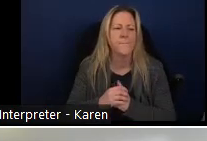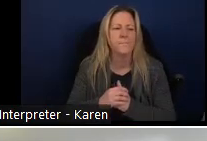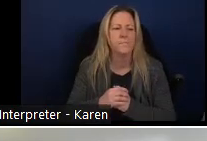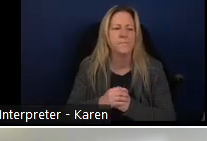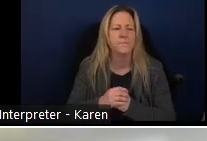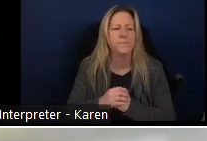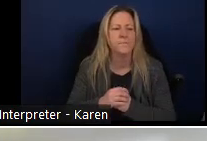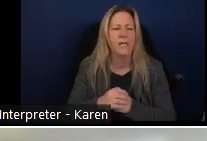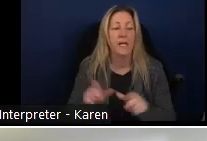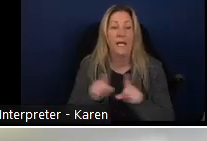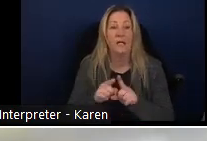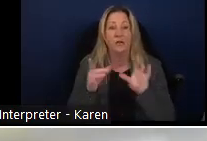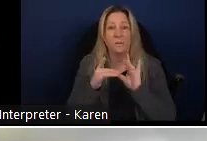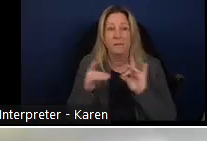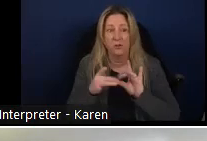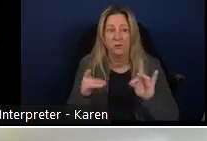As we mentioned,